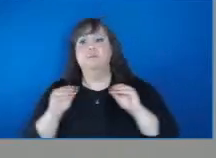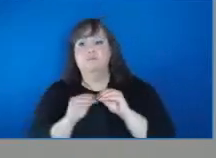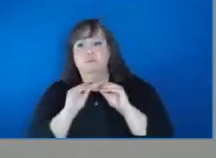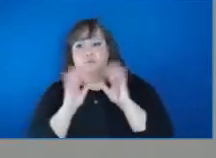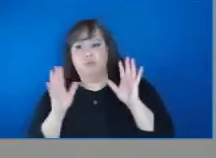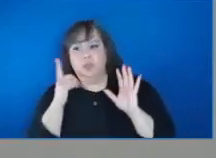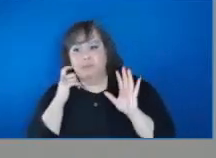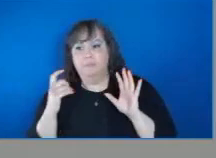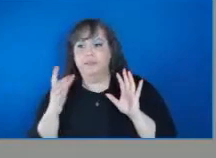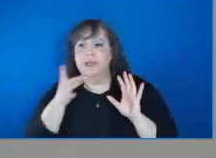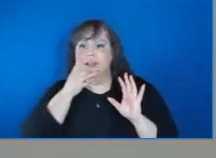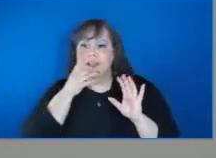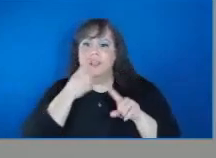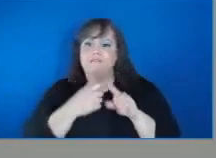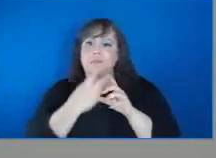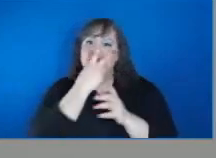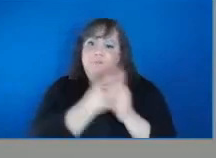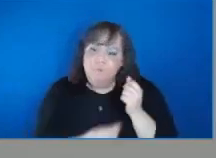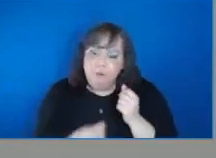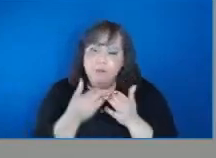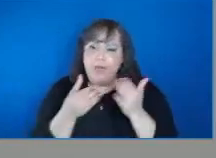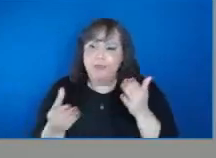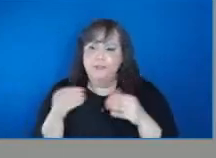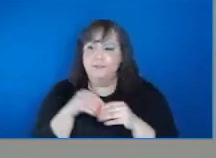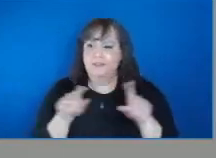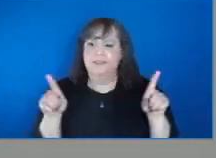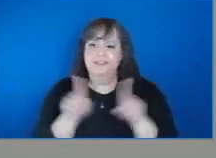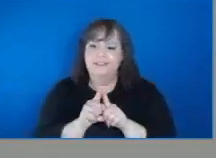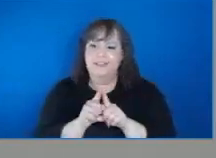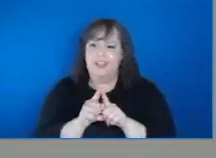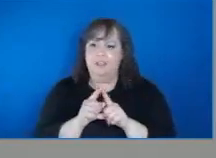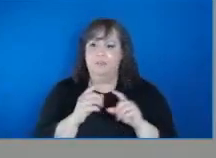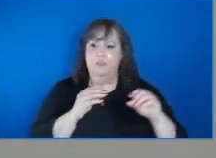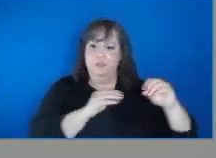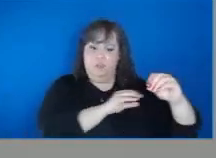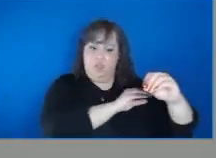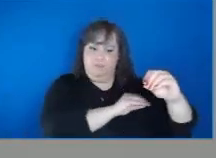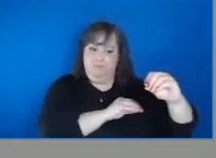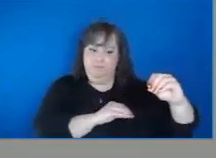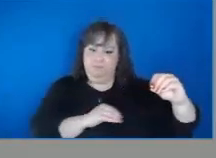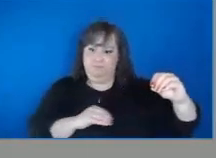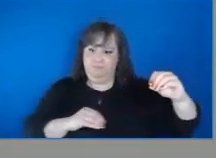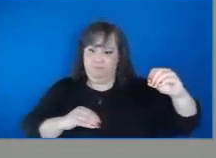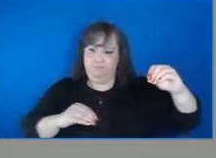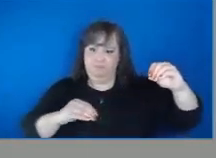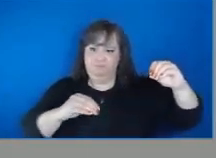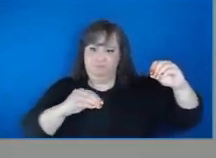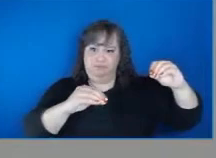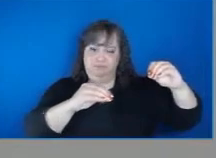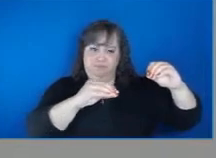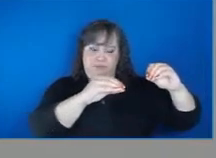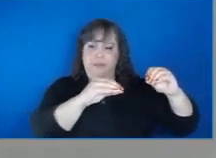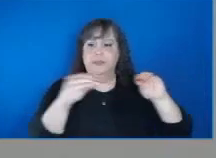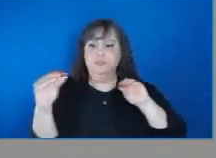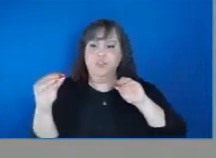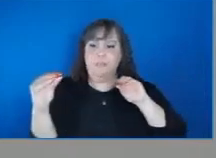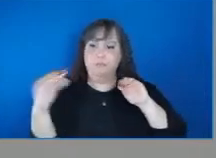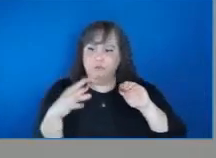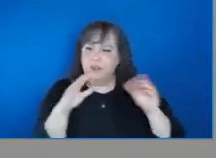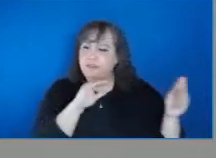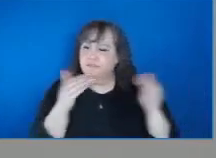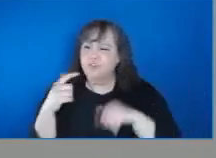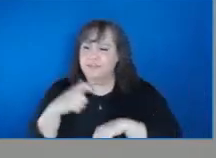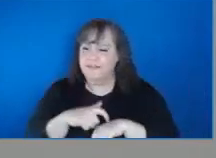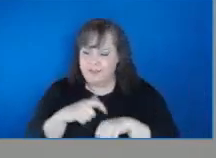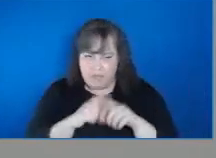those objects in the same frame, and then it's darker, and then it goes around. And so you just map out the brightness versus time, take lots of